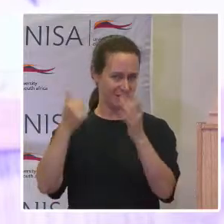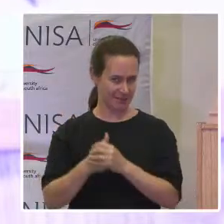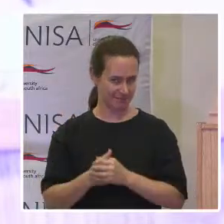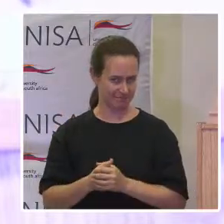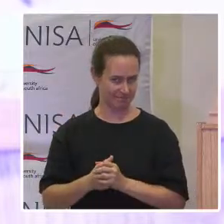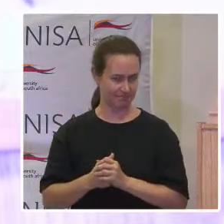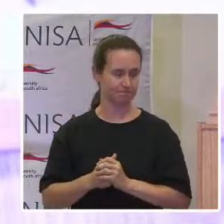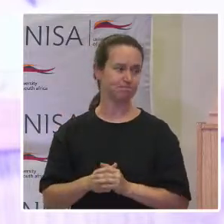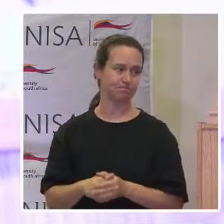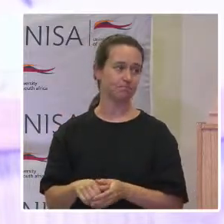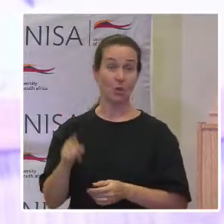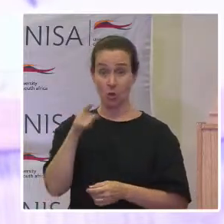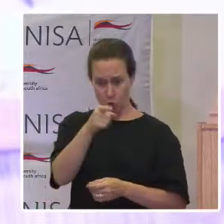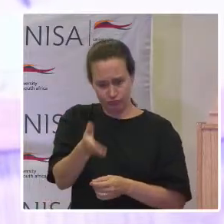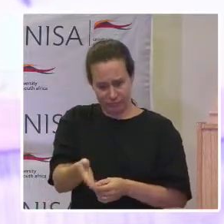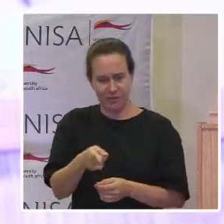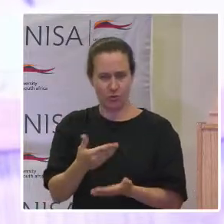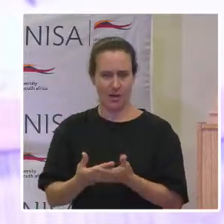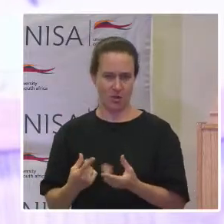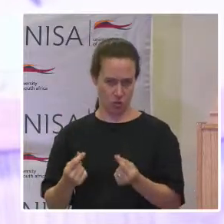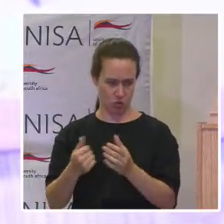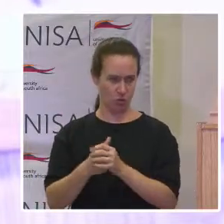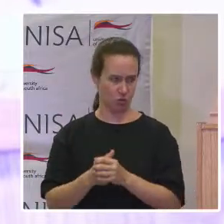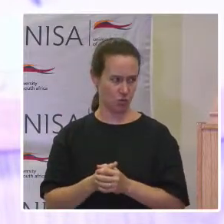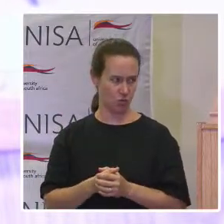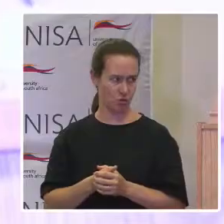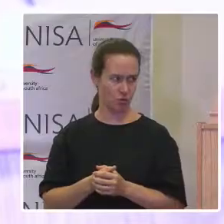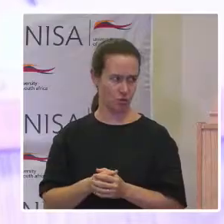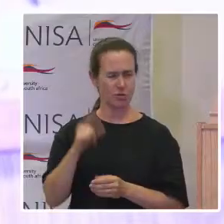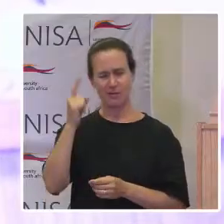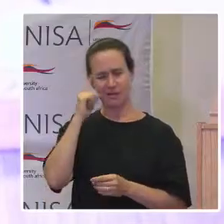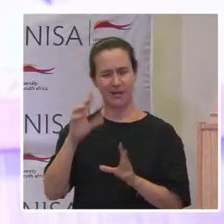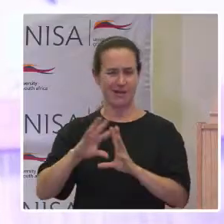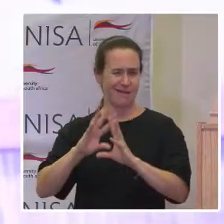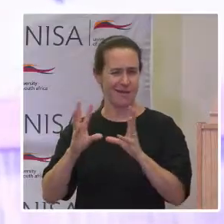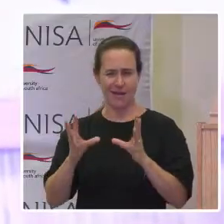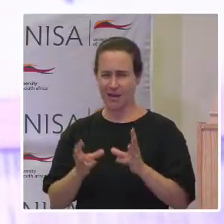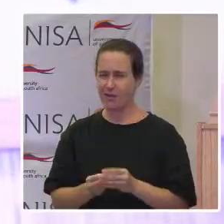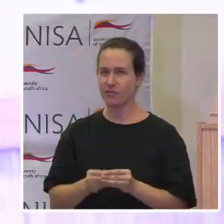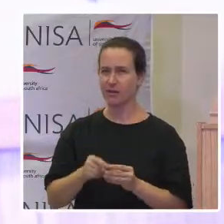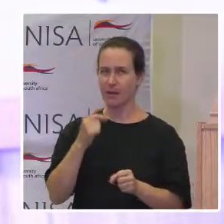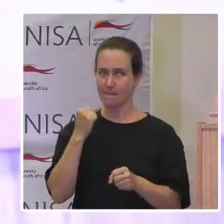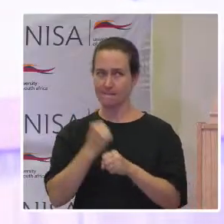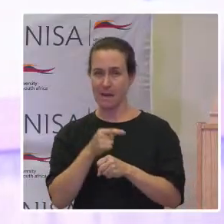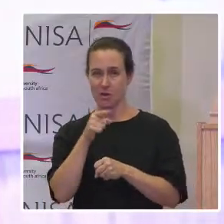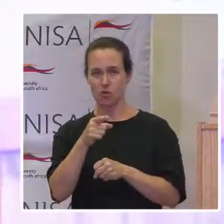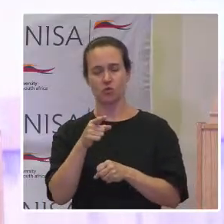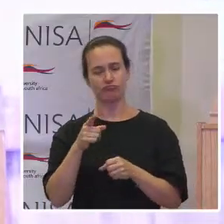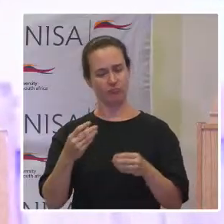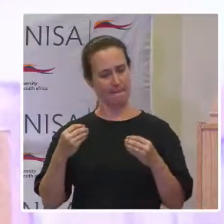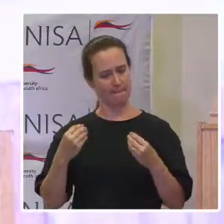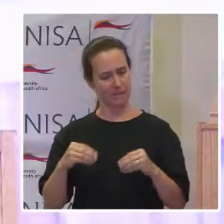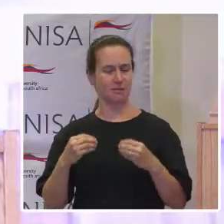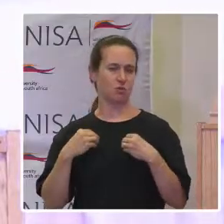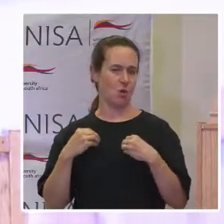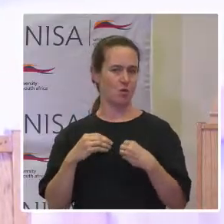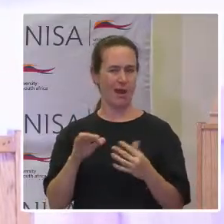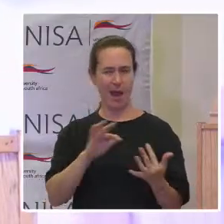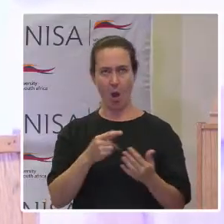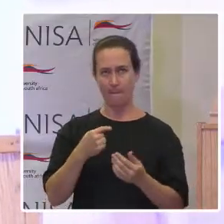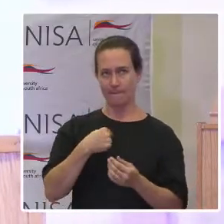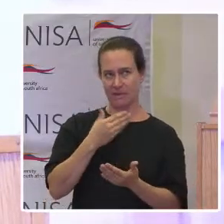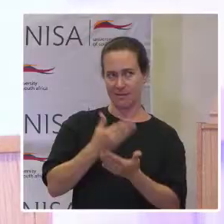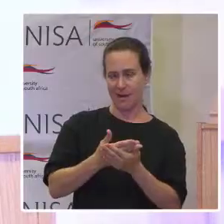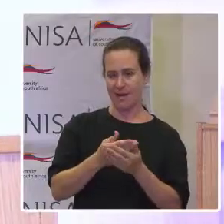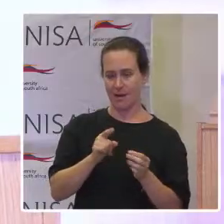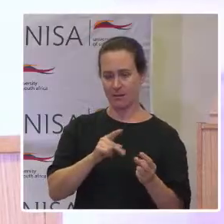are here, you can do it. So think about all the things that makes you an entrepreneur to say, how can I